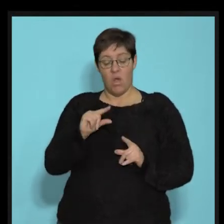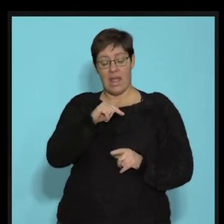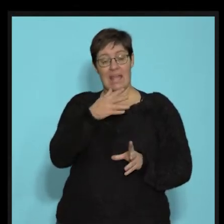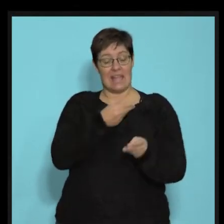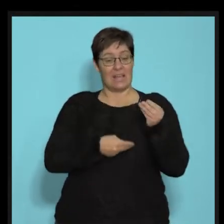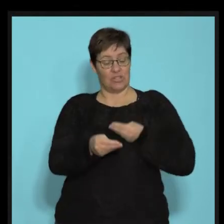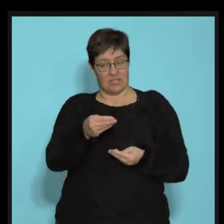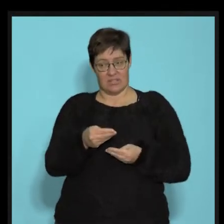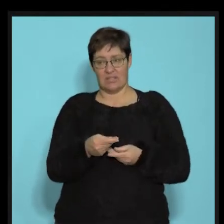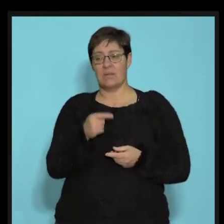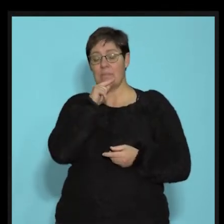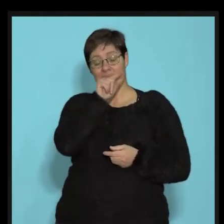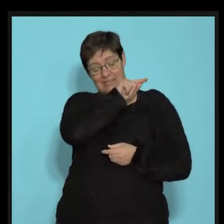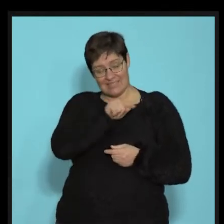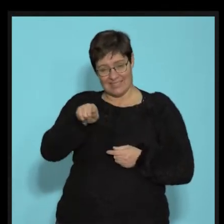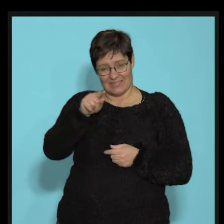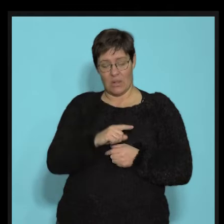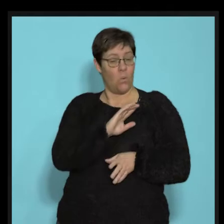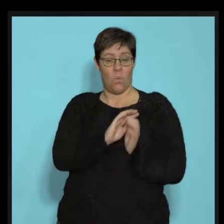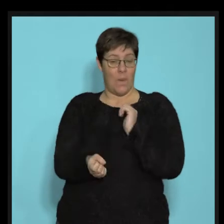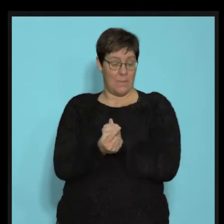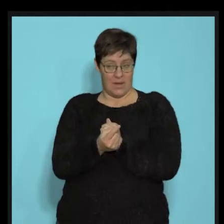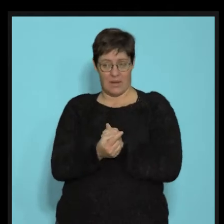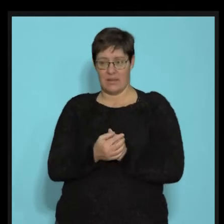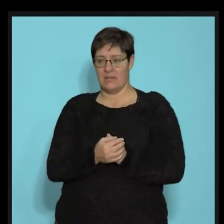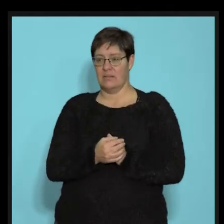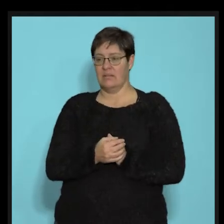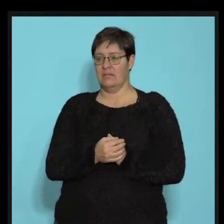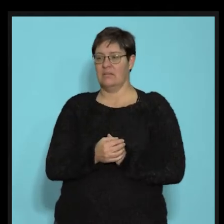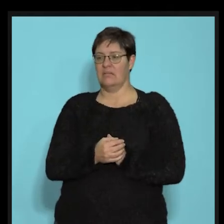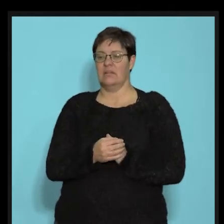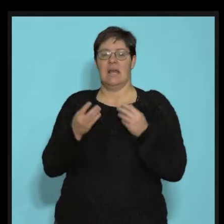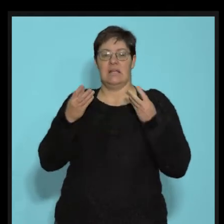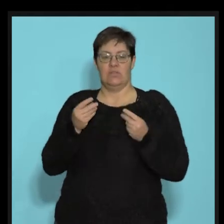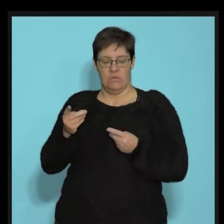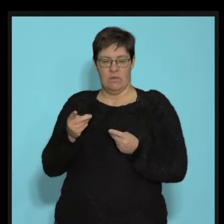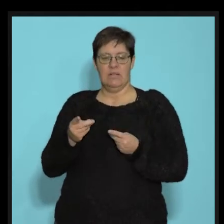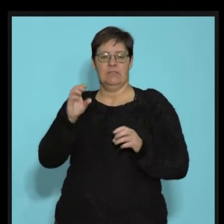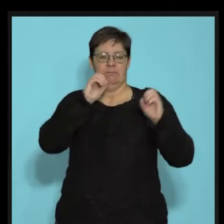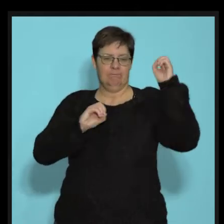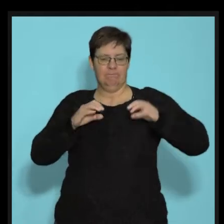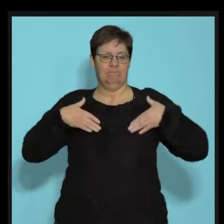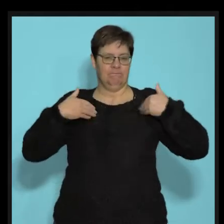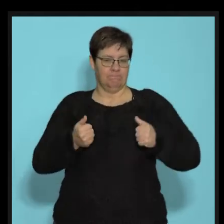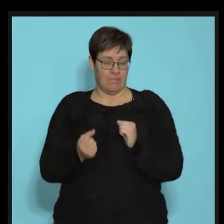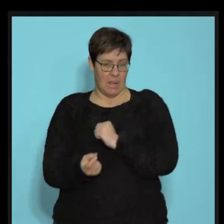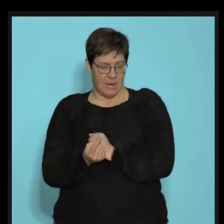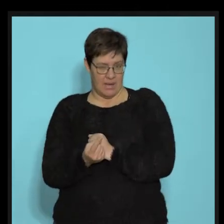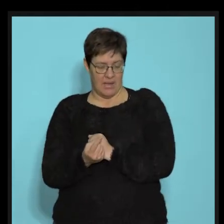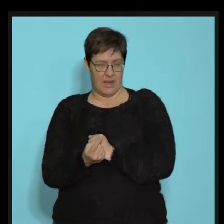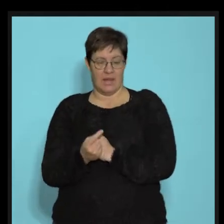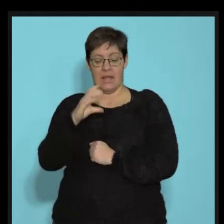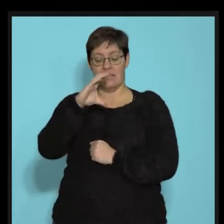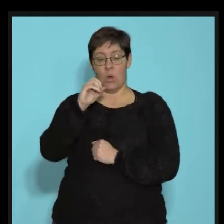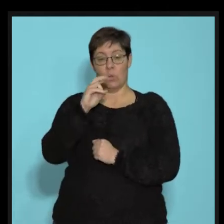there's this trachea. So what happens? What happens in the tissue? Cellular respiration. Carbon dioxide